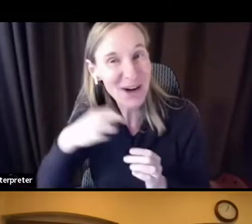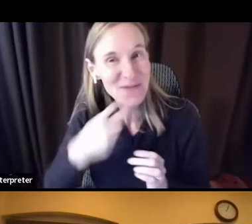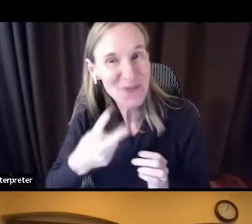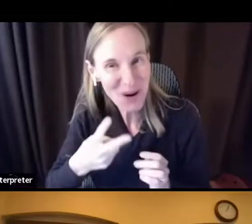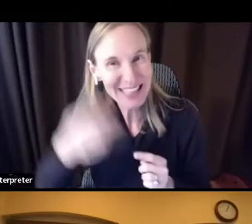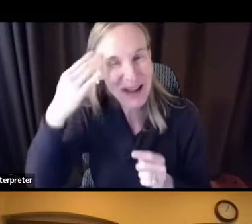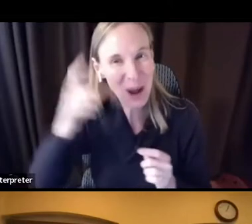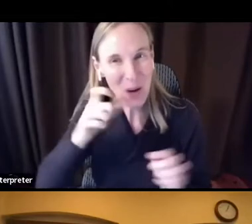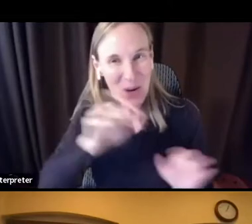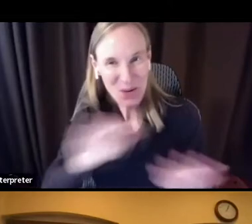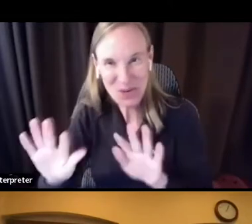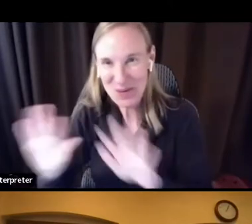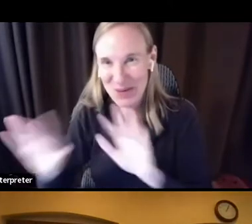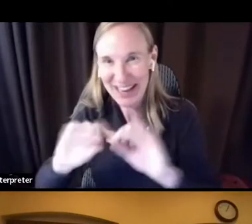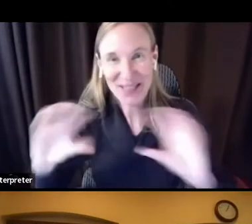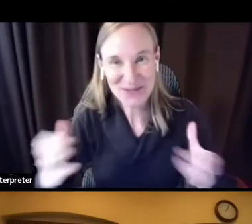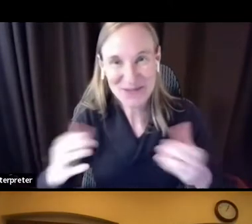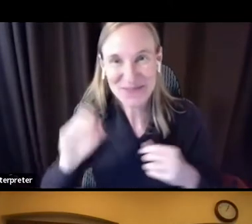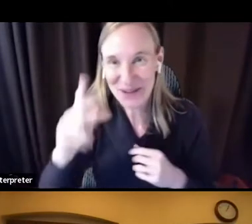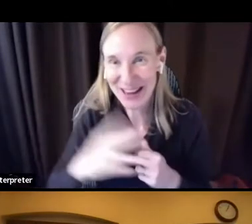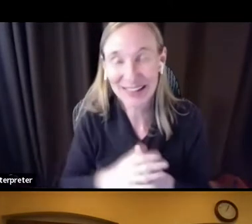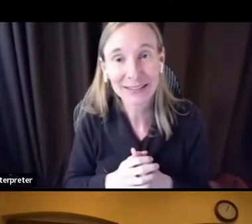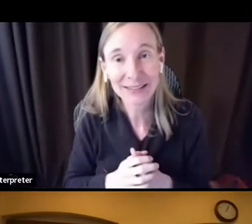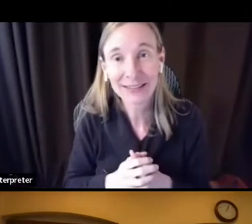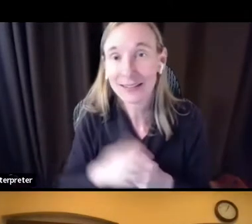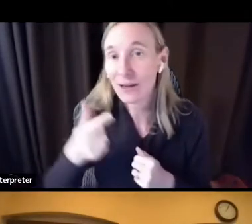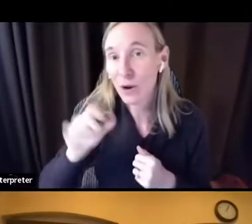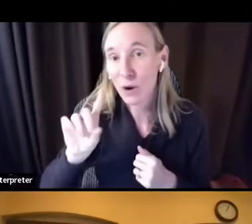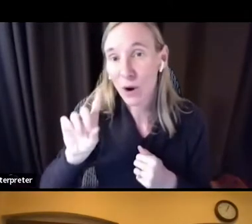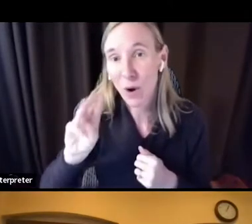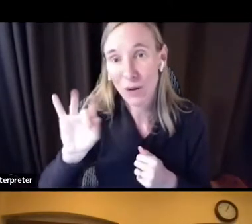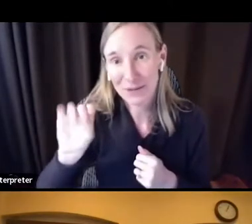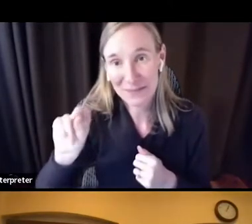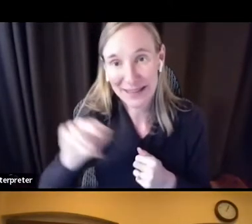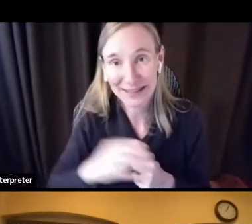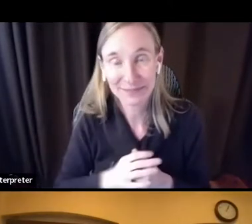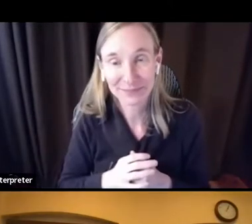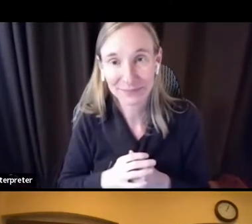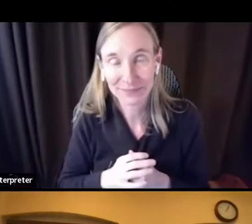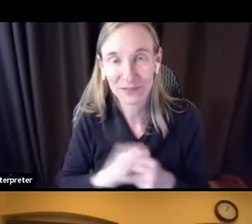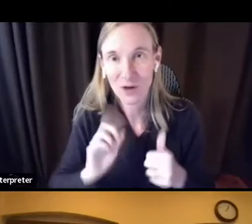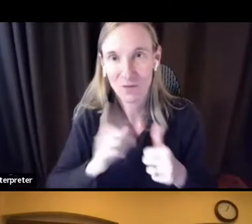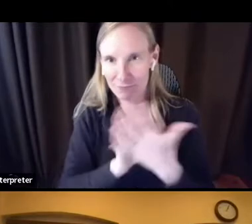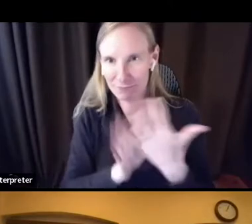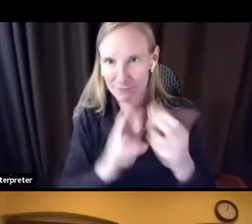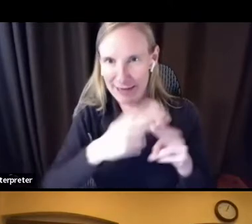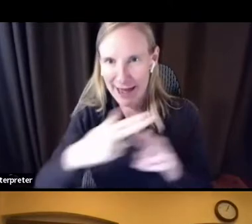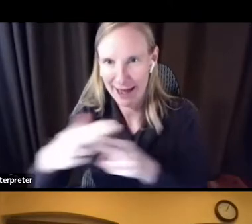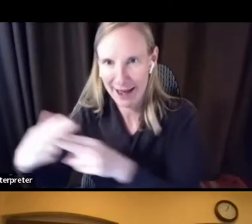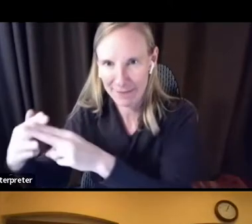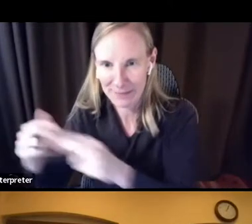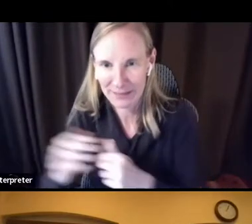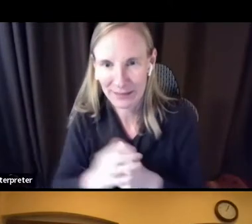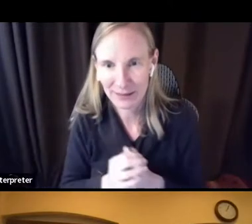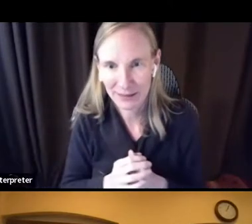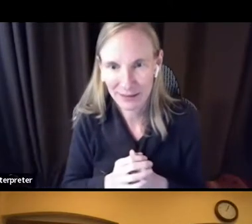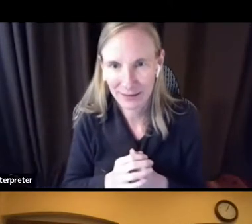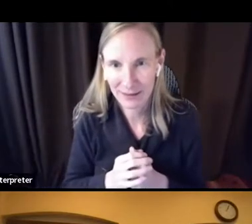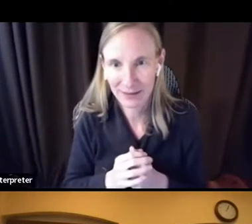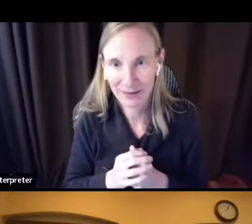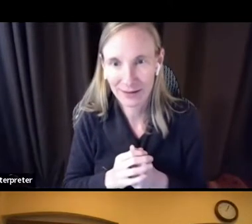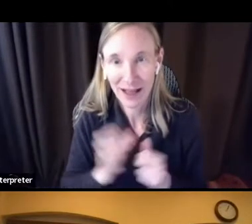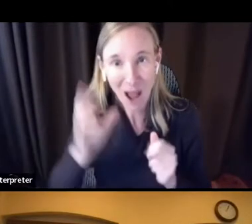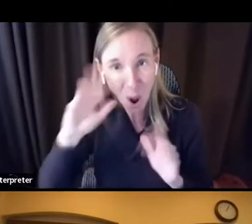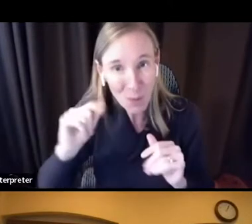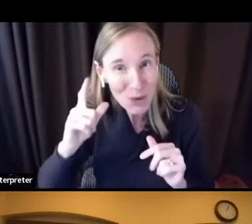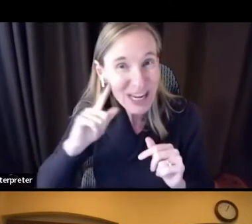our names. So could we start with Representative Goldman? And I'm just going to ask you each to go around and say your name. I hope that you can hear through the mask,